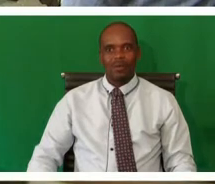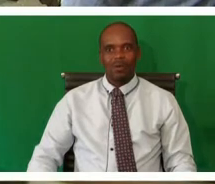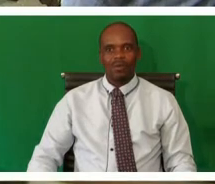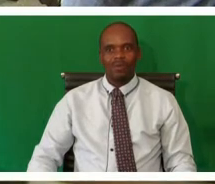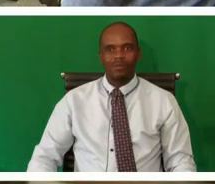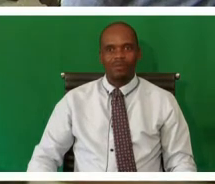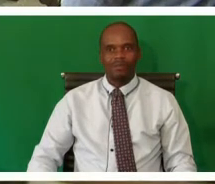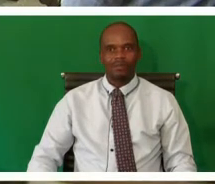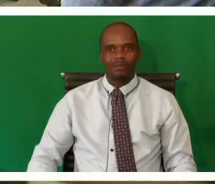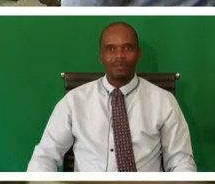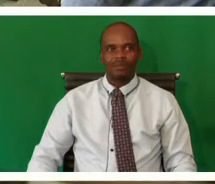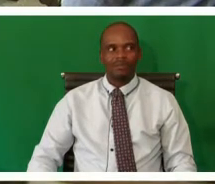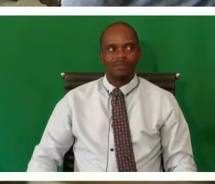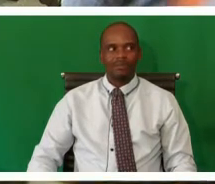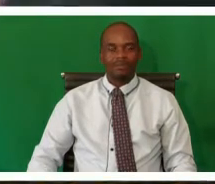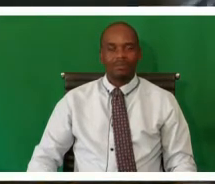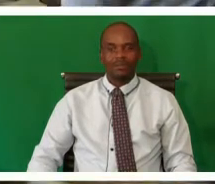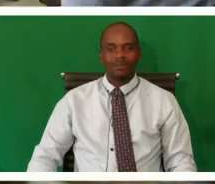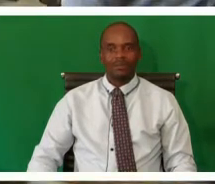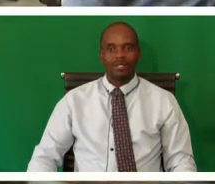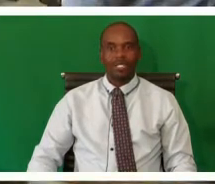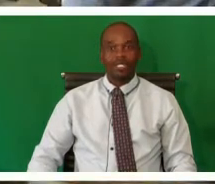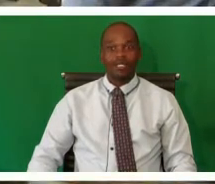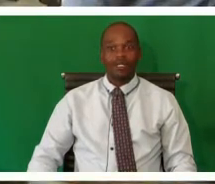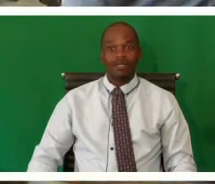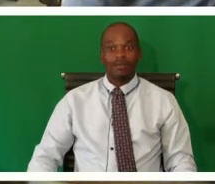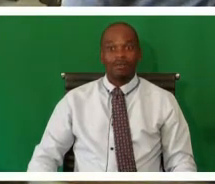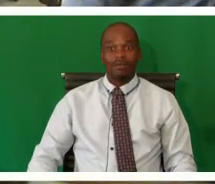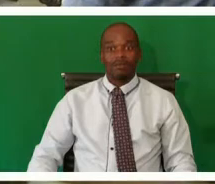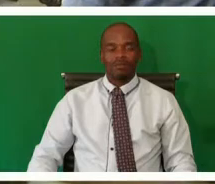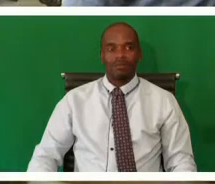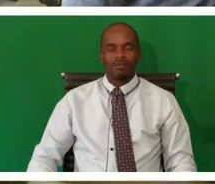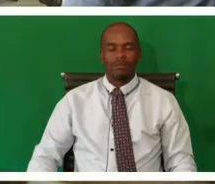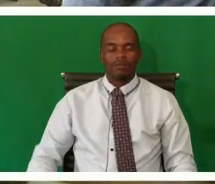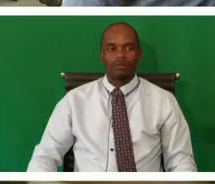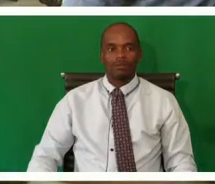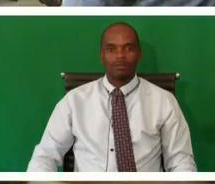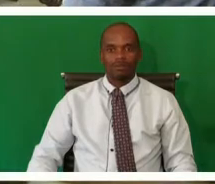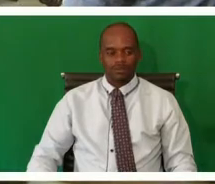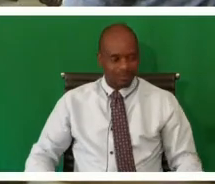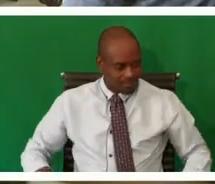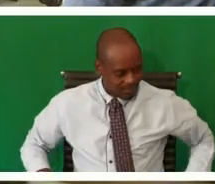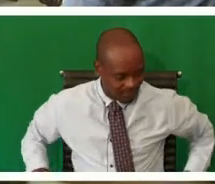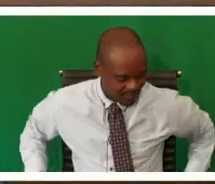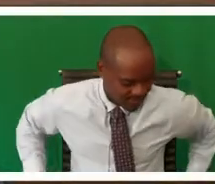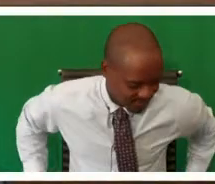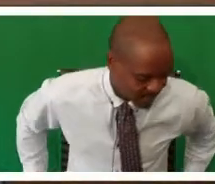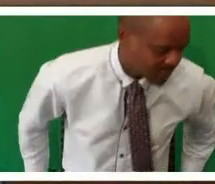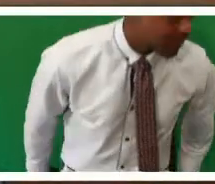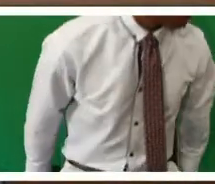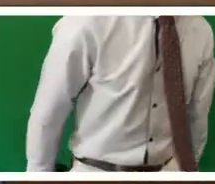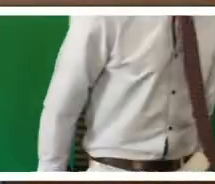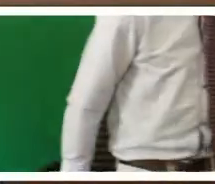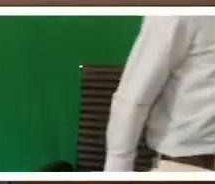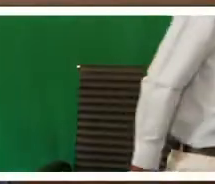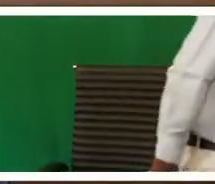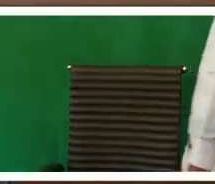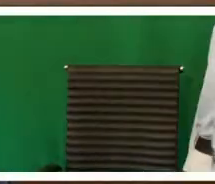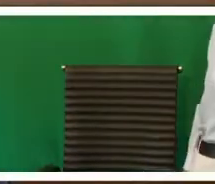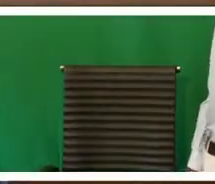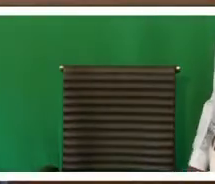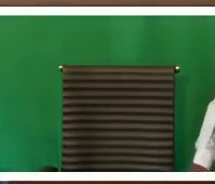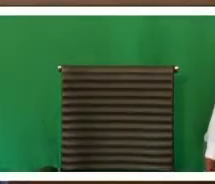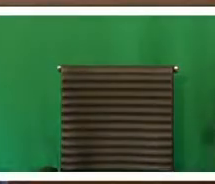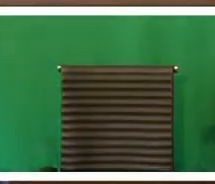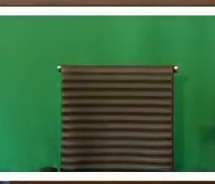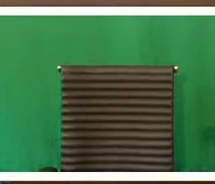tshwanela le bona ba shejwe ba thole di plasing tseo tse re na leng tsona tsena tse re di badile mona re qadile ka tsona